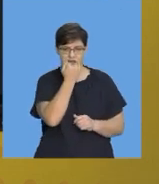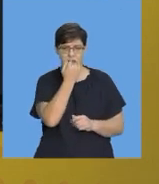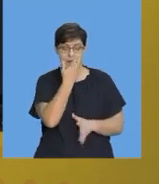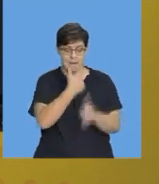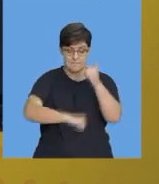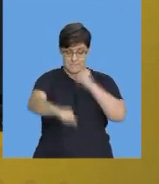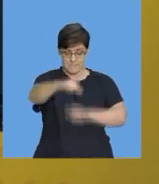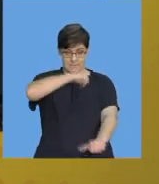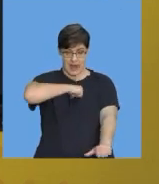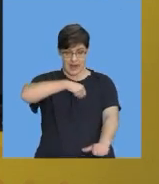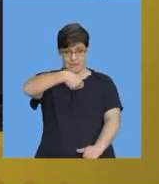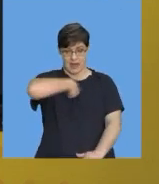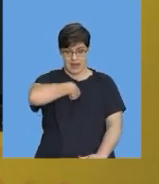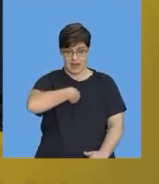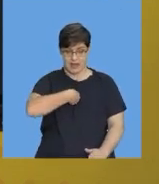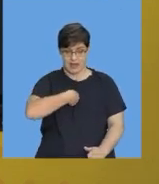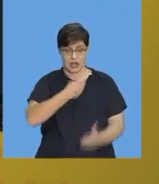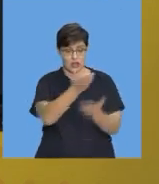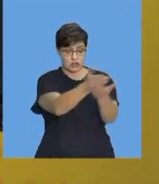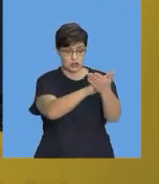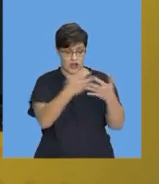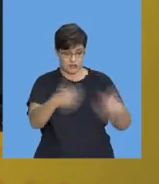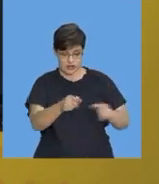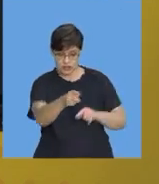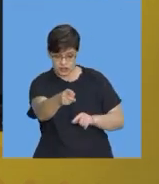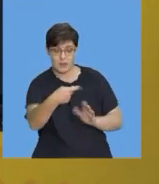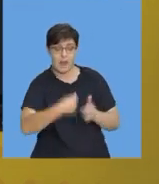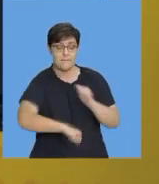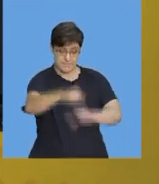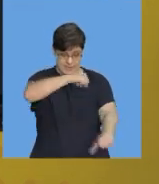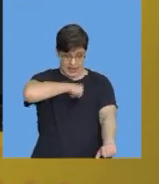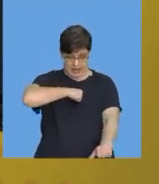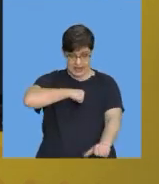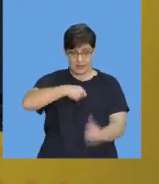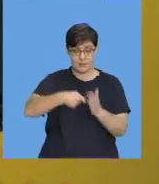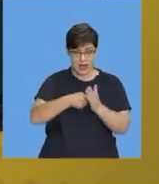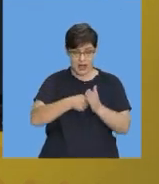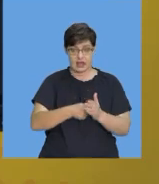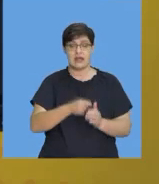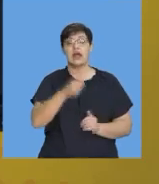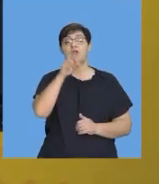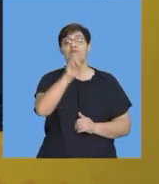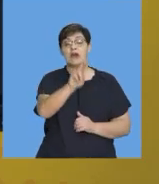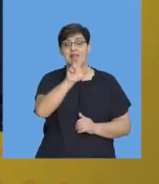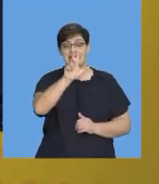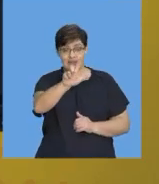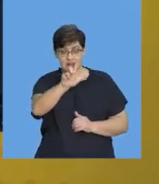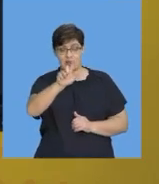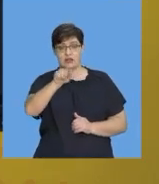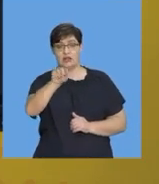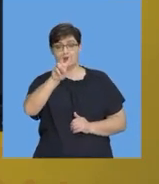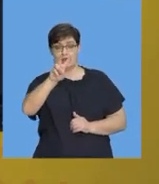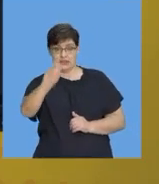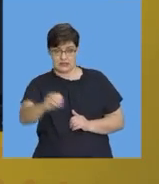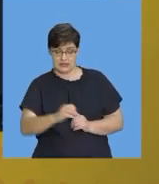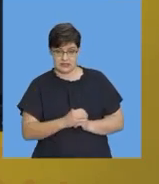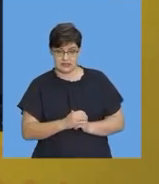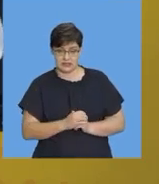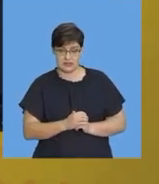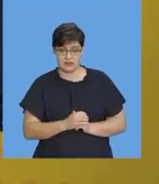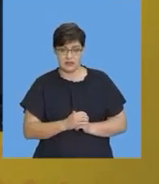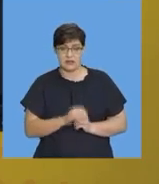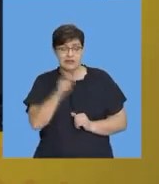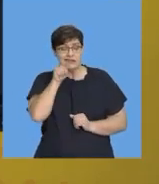were repurchased, right? The shares that were repurchased at 7 rand and 20 cents, and this